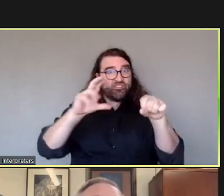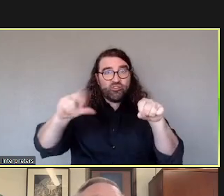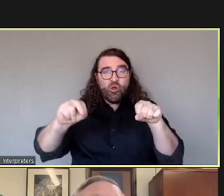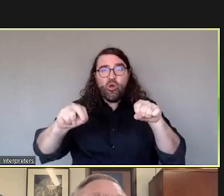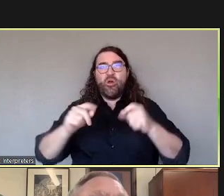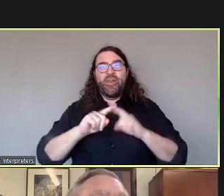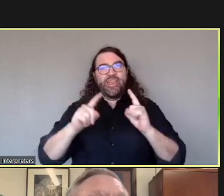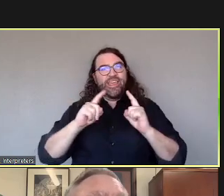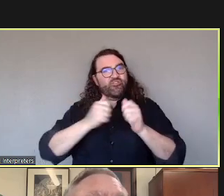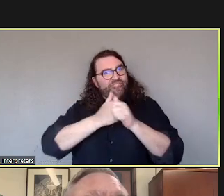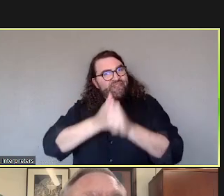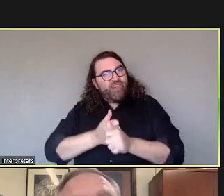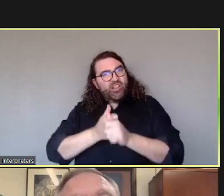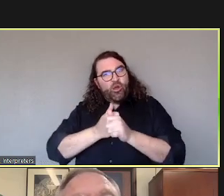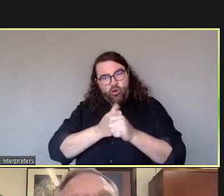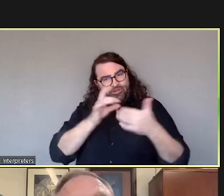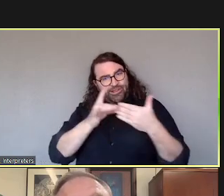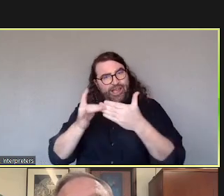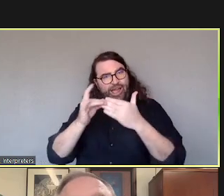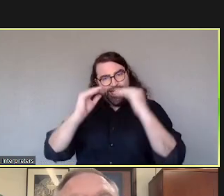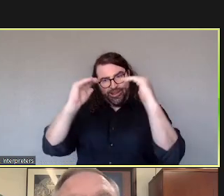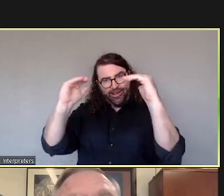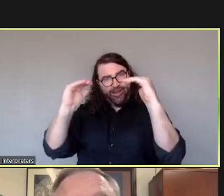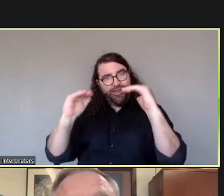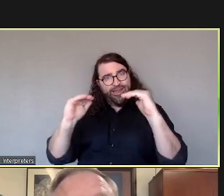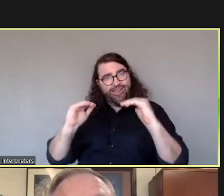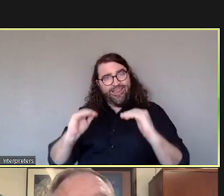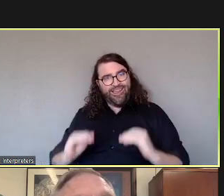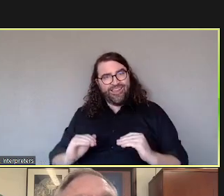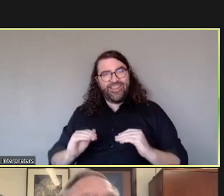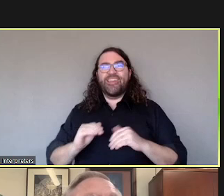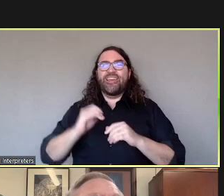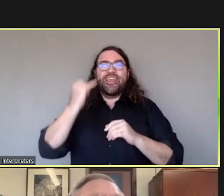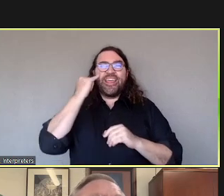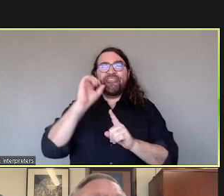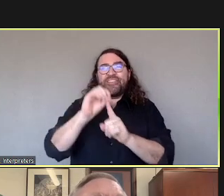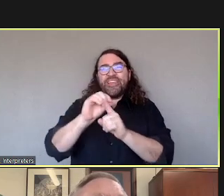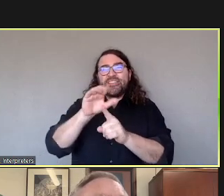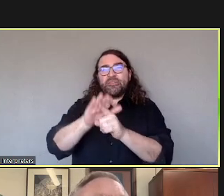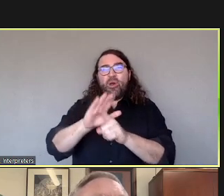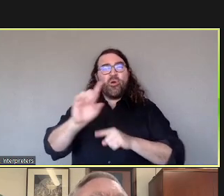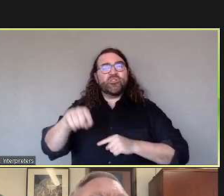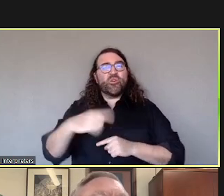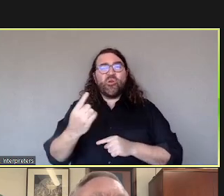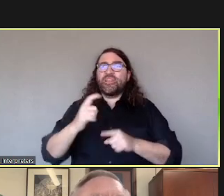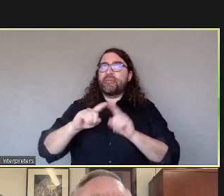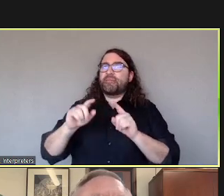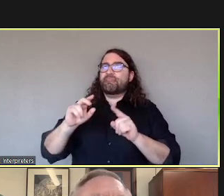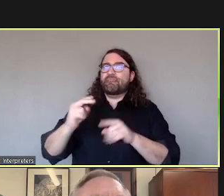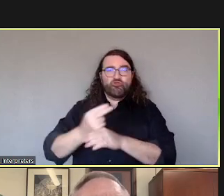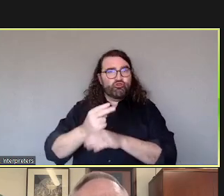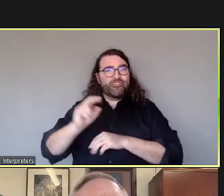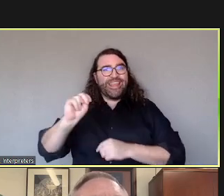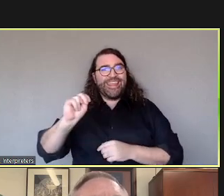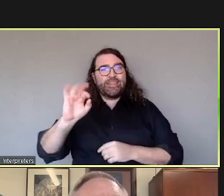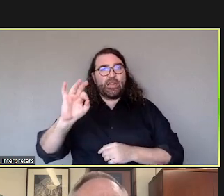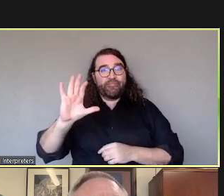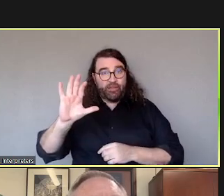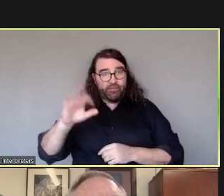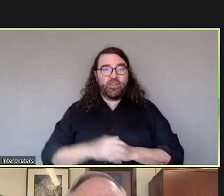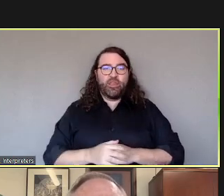you're only exposed, you don't have to stay home. You can wear an N95 mask to work, but it's really, really helpful.